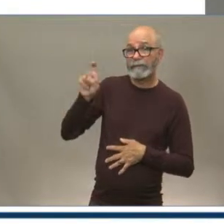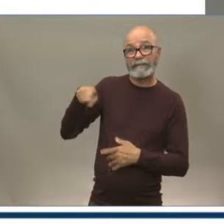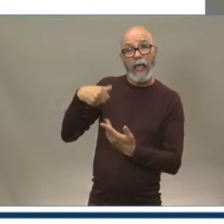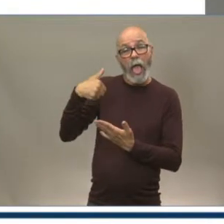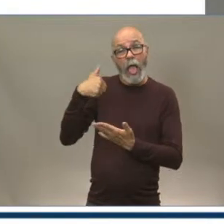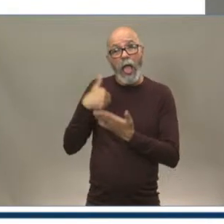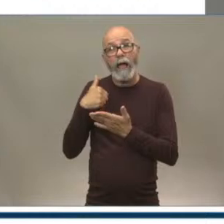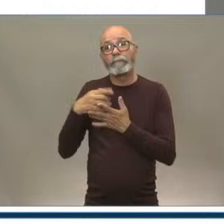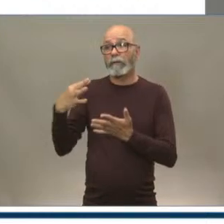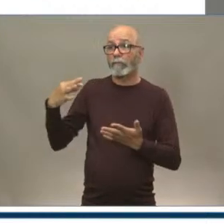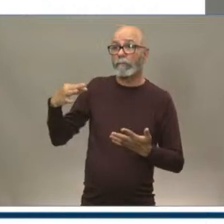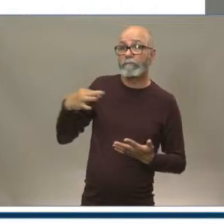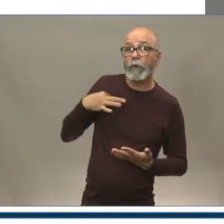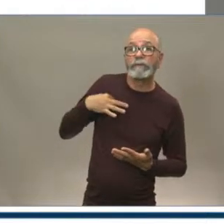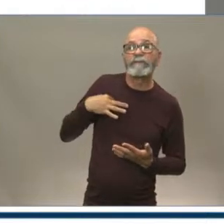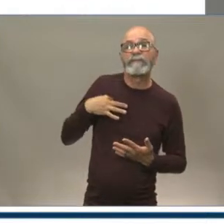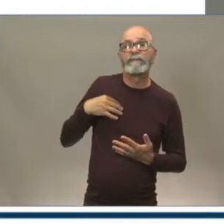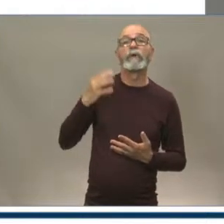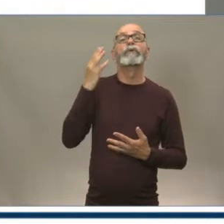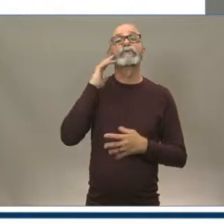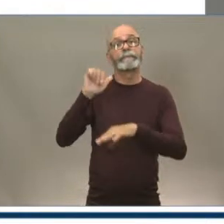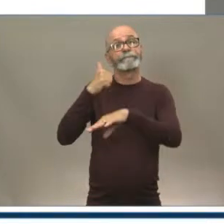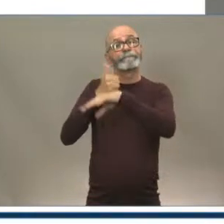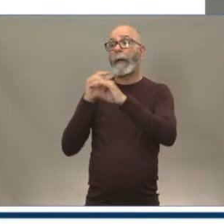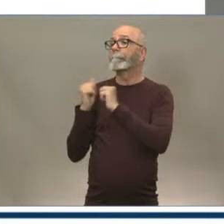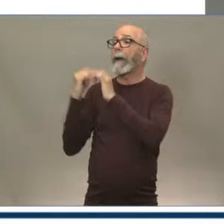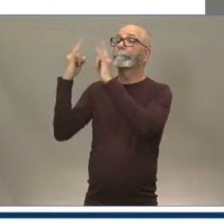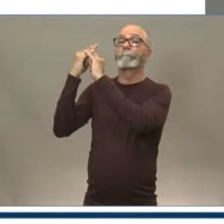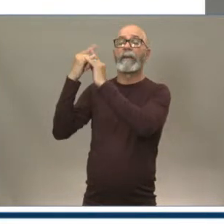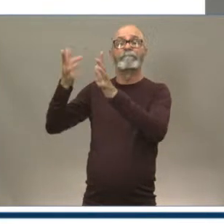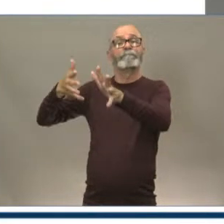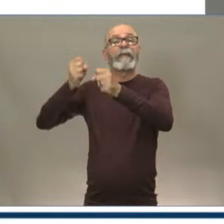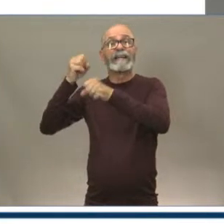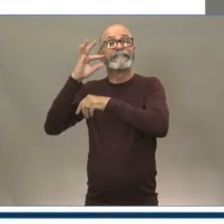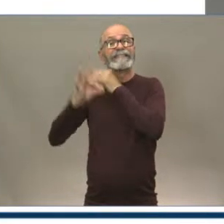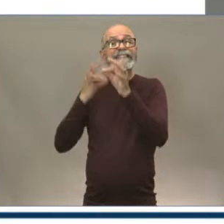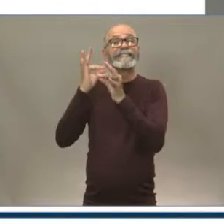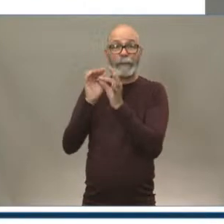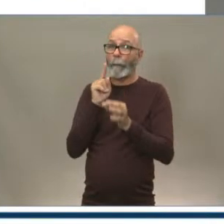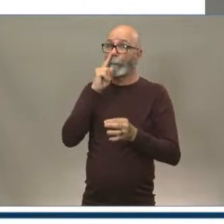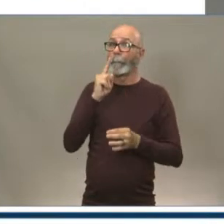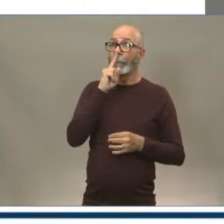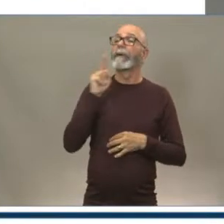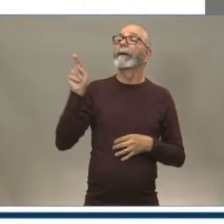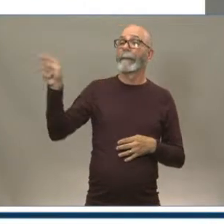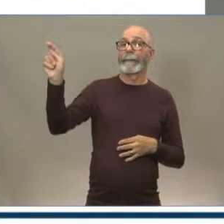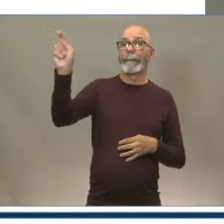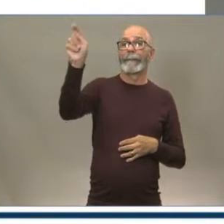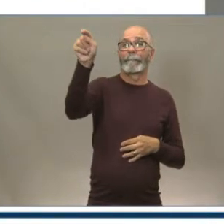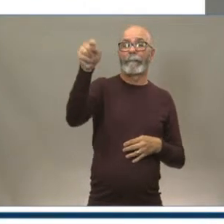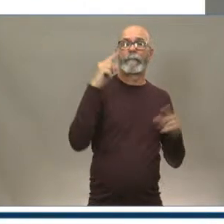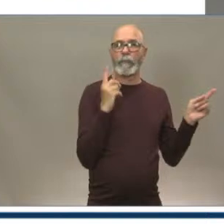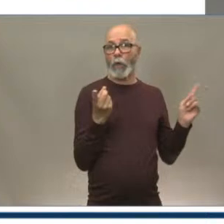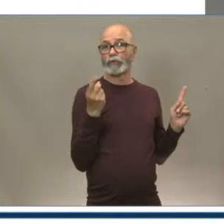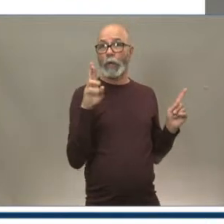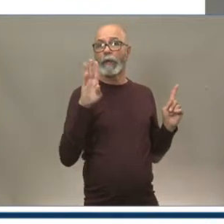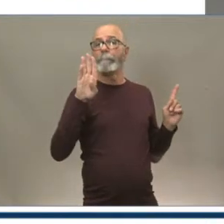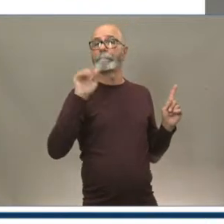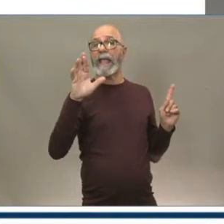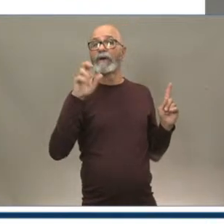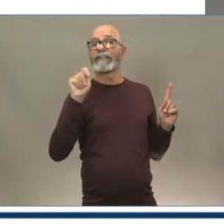pop-ups, and we're supporting Dr. Barrett and her team by bringing in some, as I said the briefing the other day,